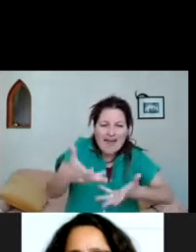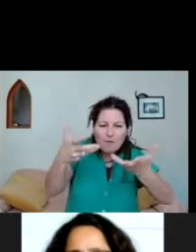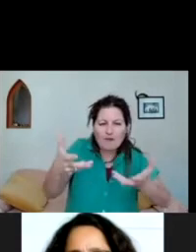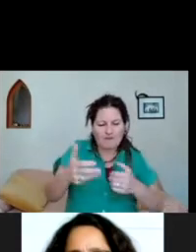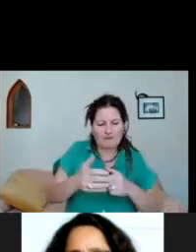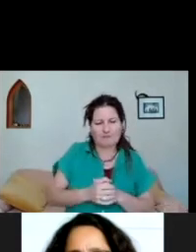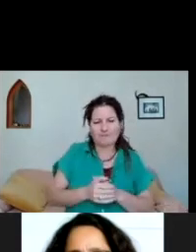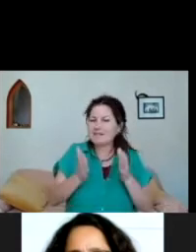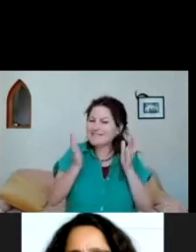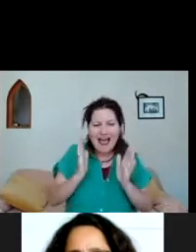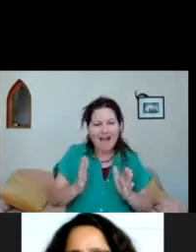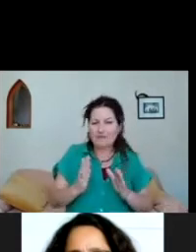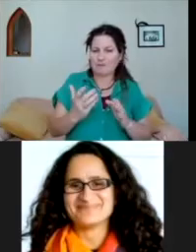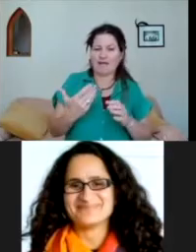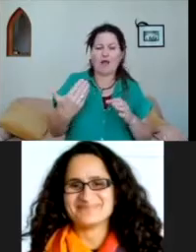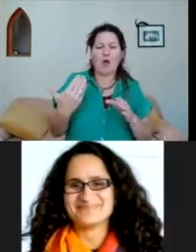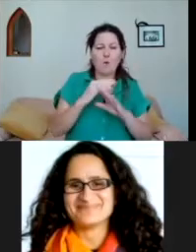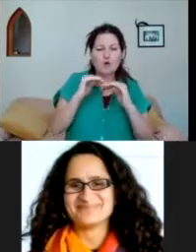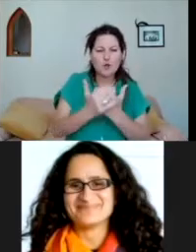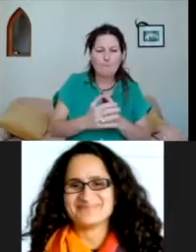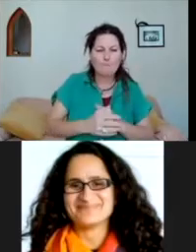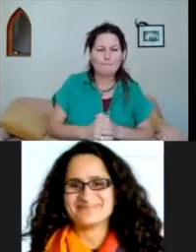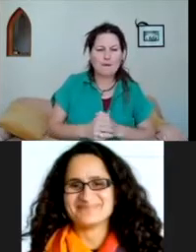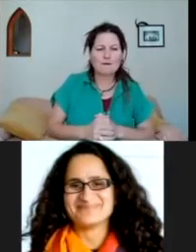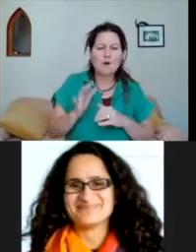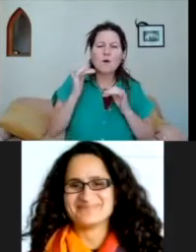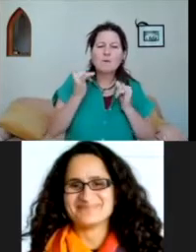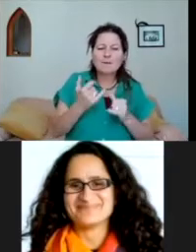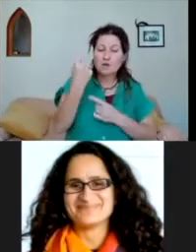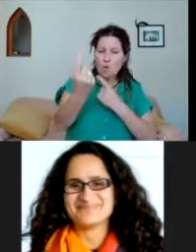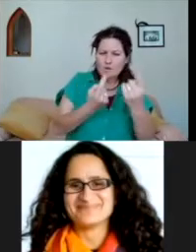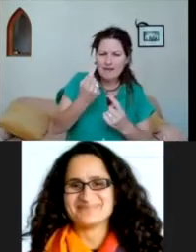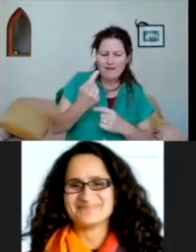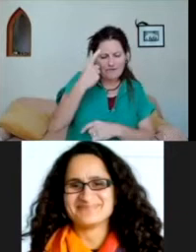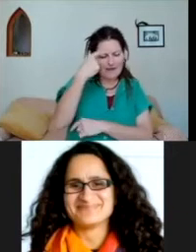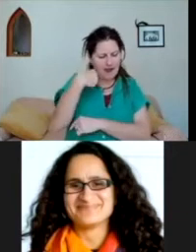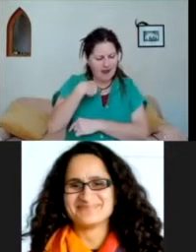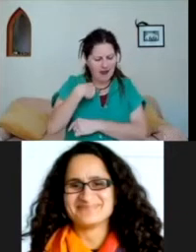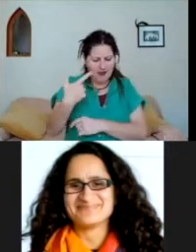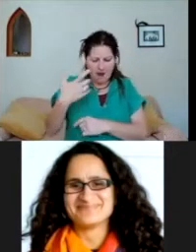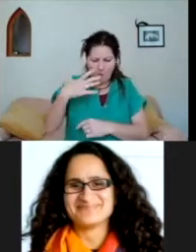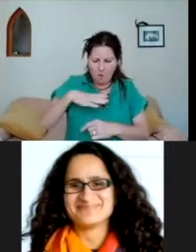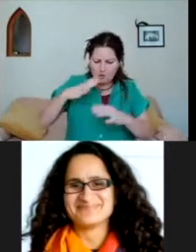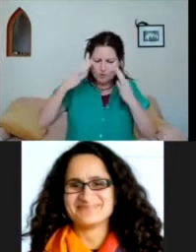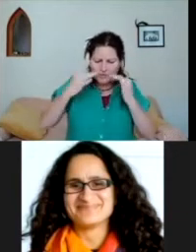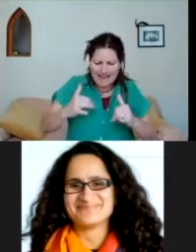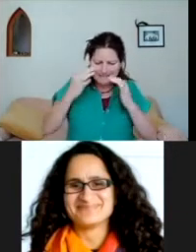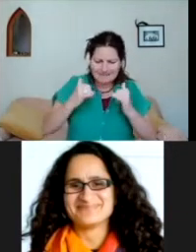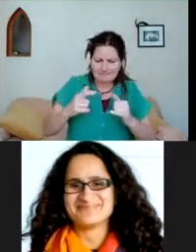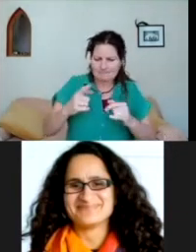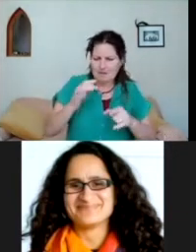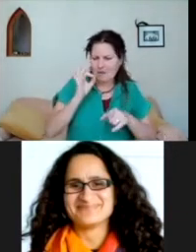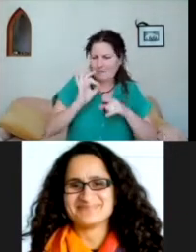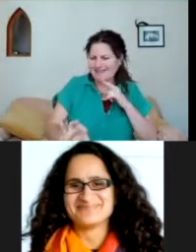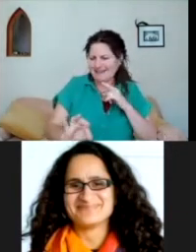it's that bit of it where you think, how might I test out an innovation in my practice that I've not been afforded the time or